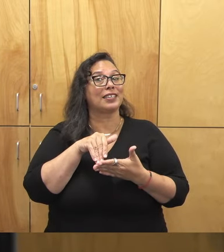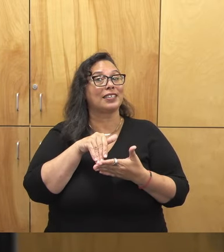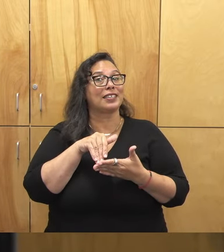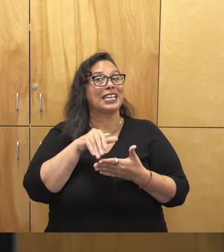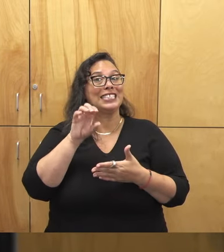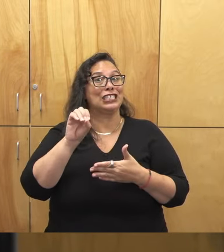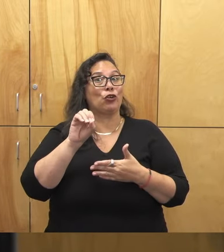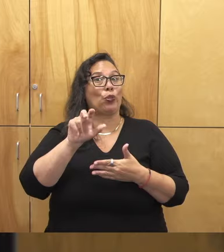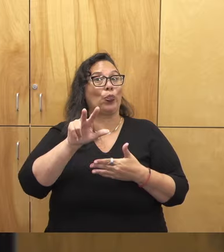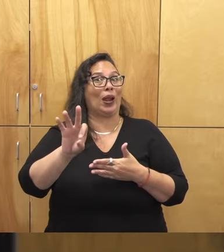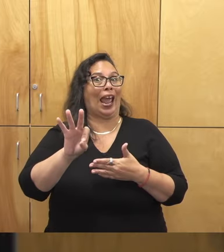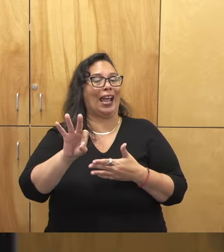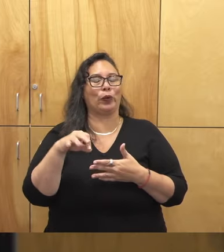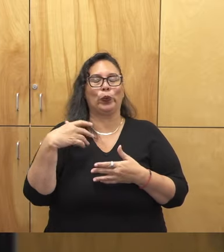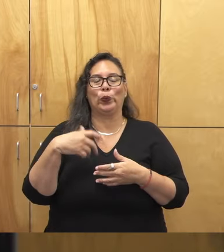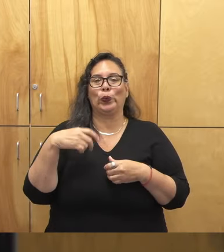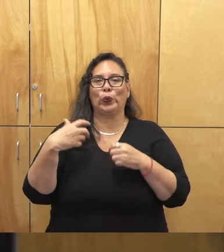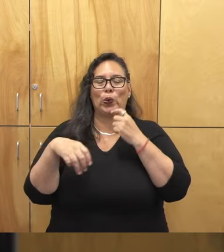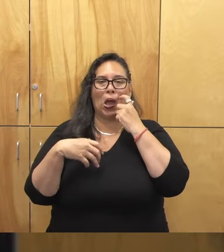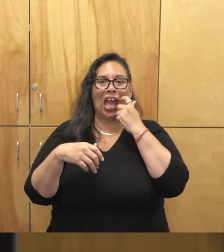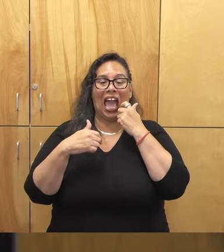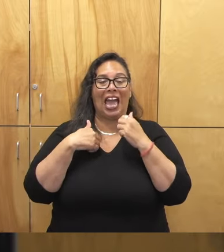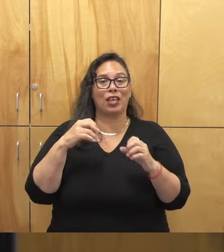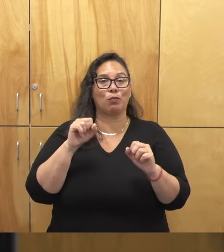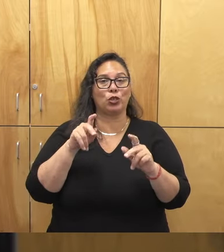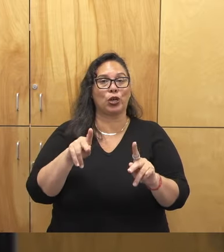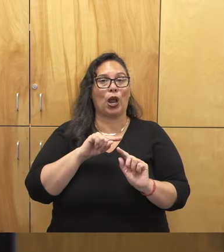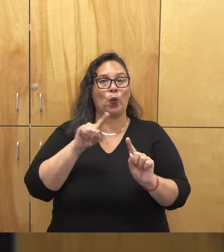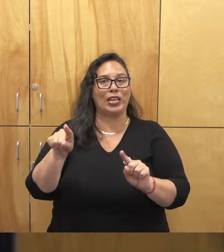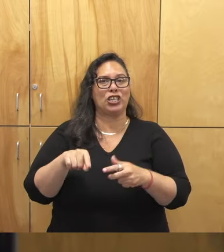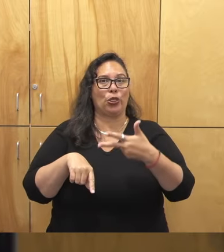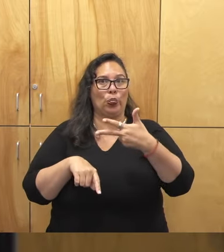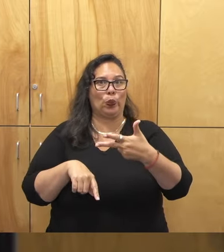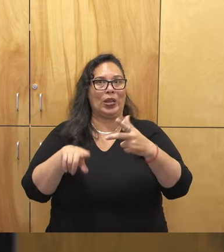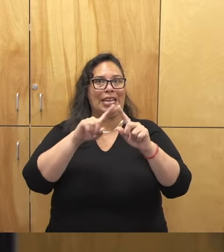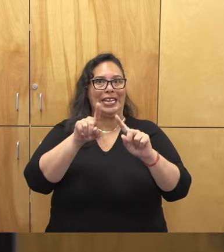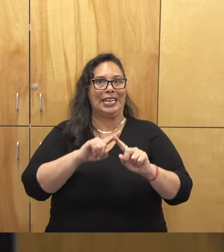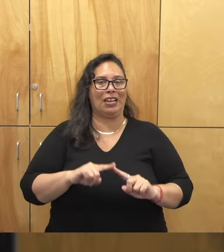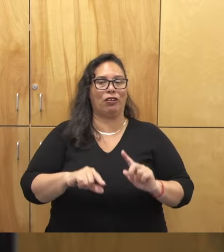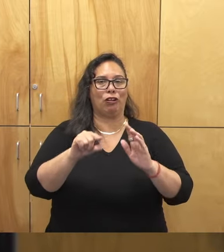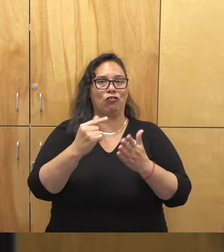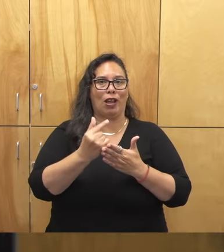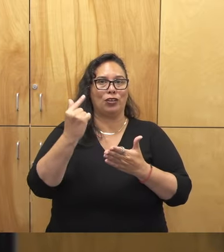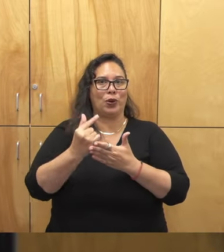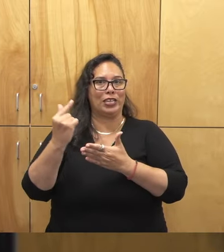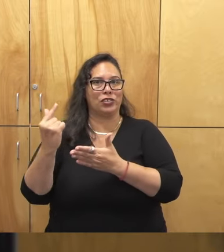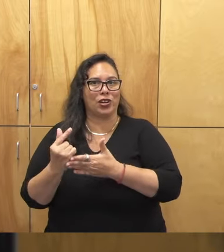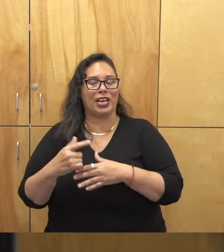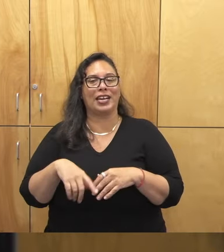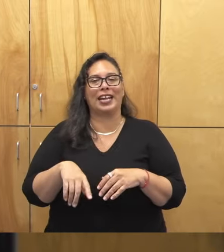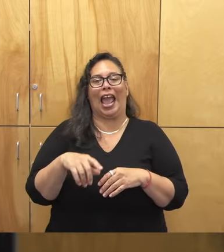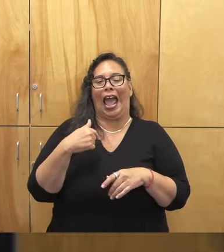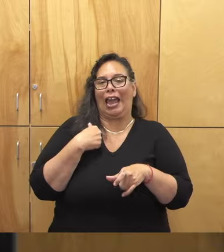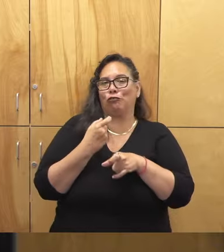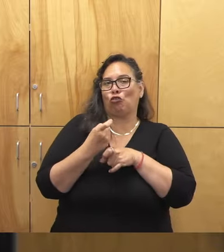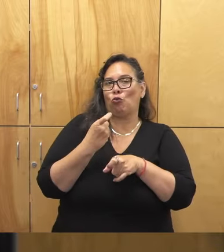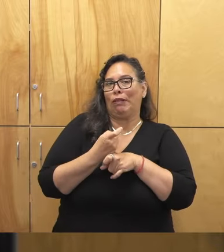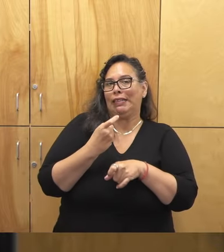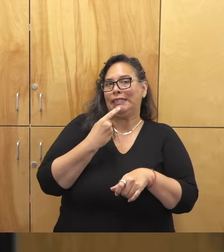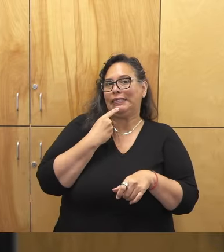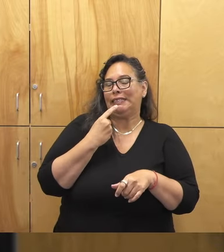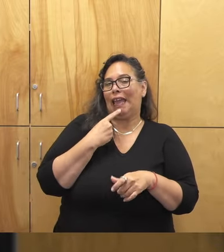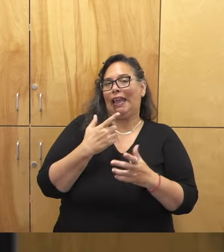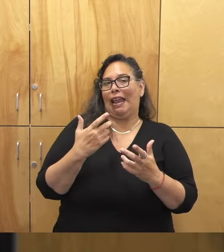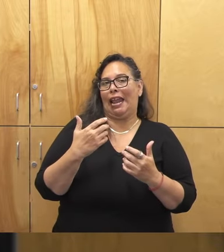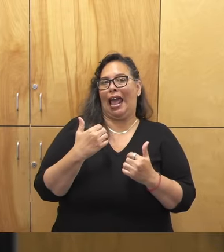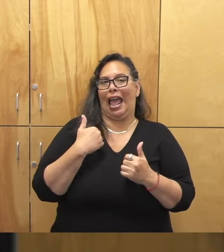5,039. 5039? There we go. Well, I had the opportunity to go to three different graduations. I have jokingly said that